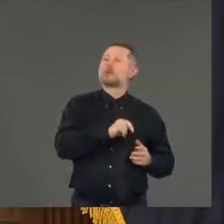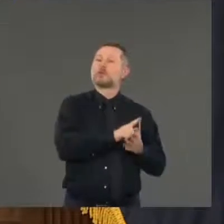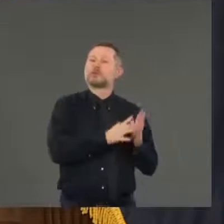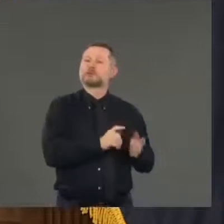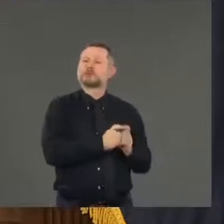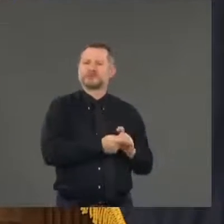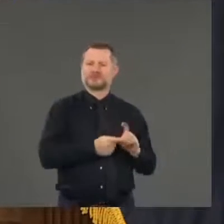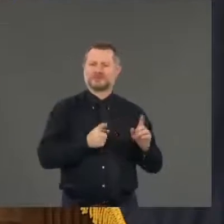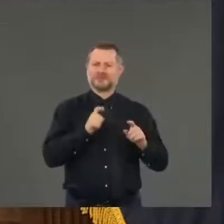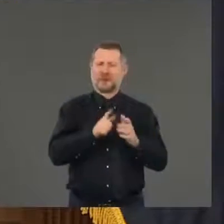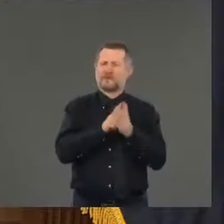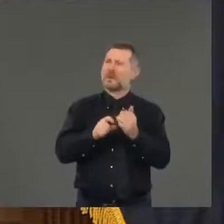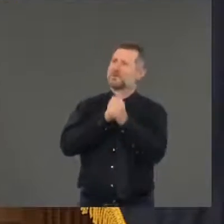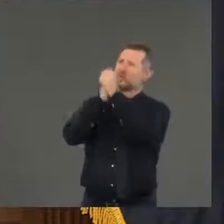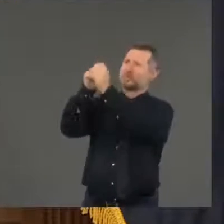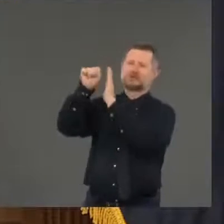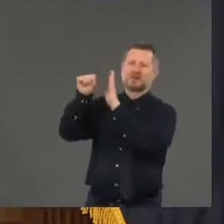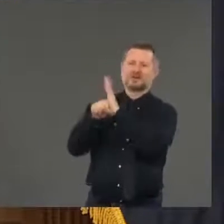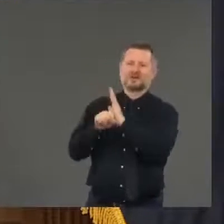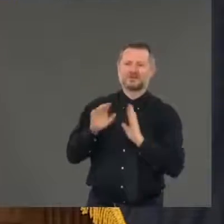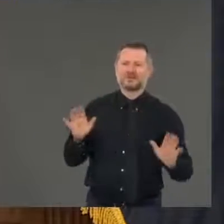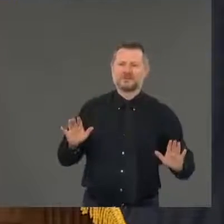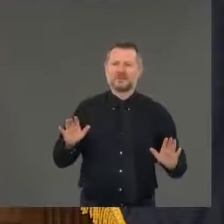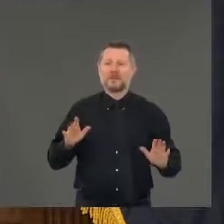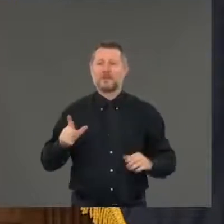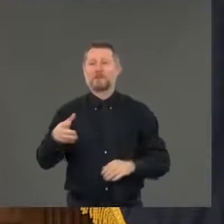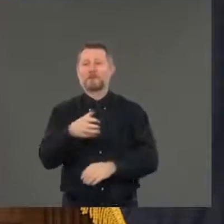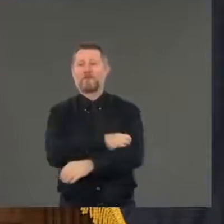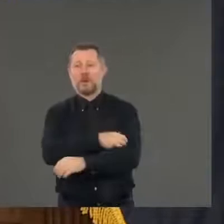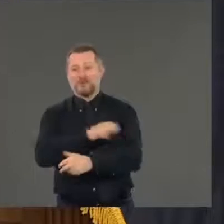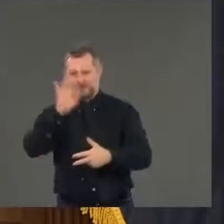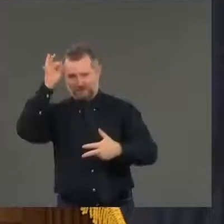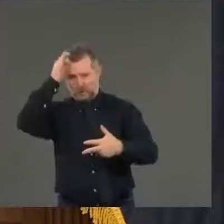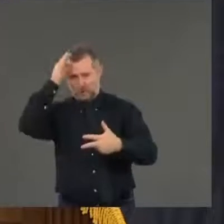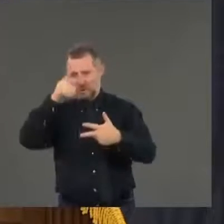right? Because federal, state, city. So the city can do what's in the city